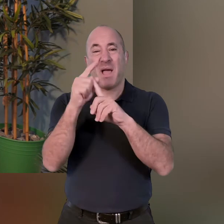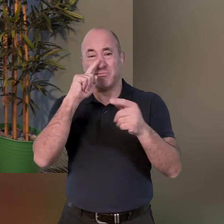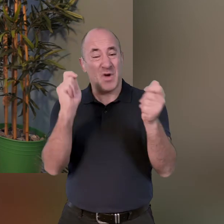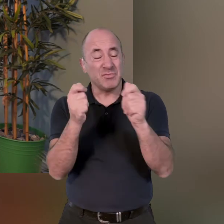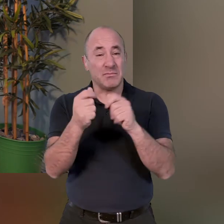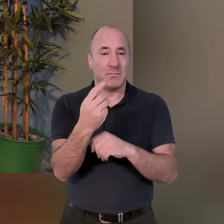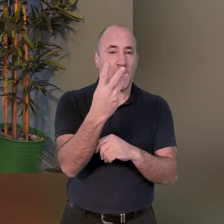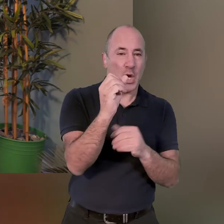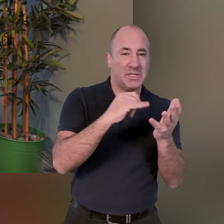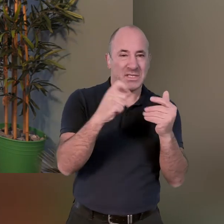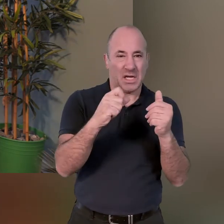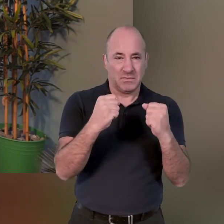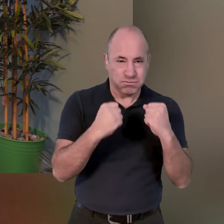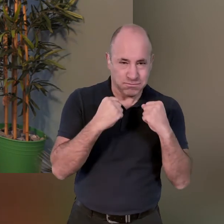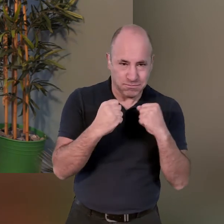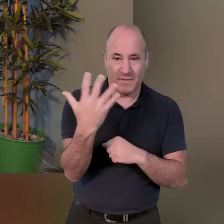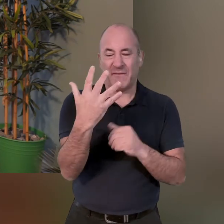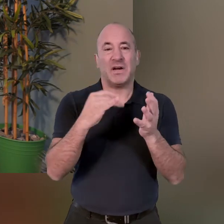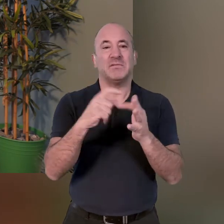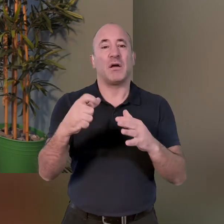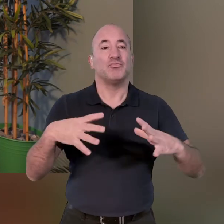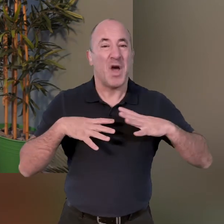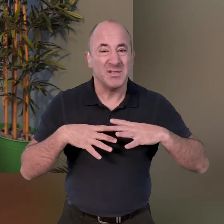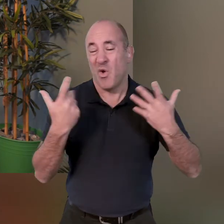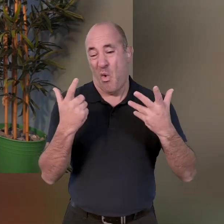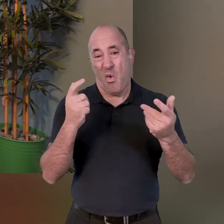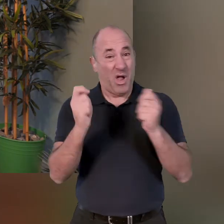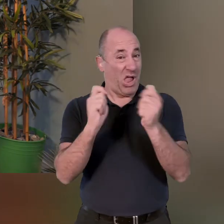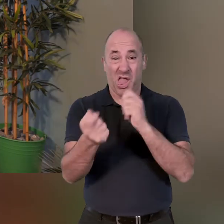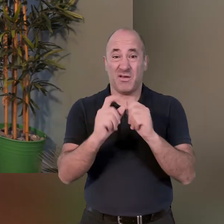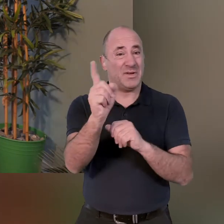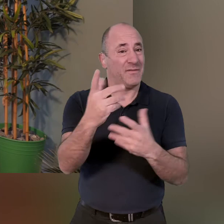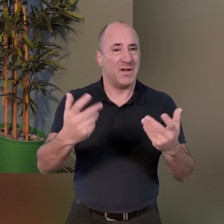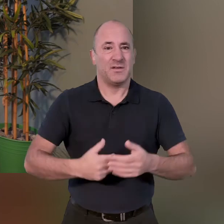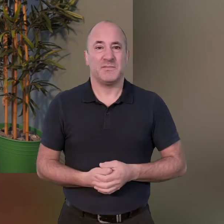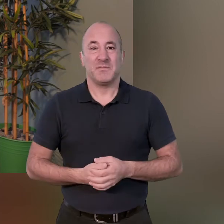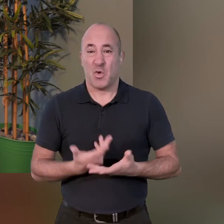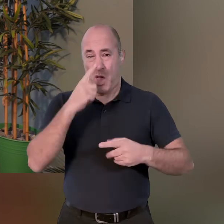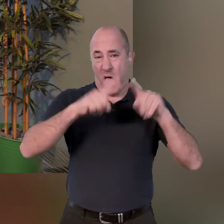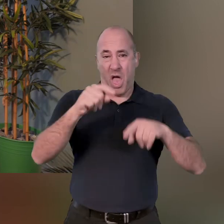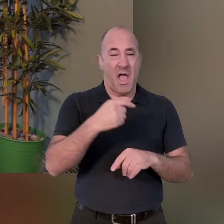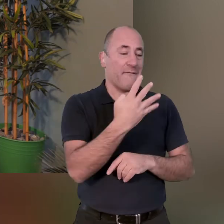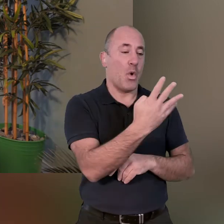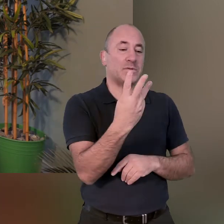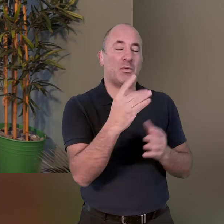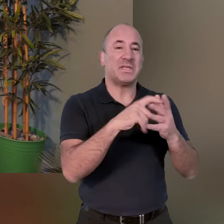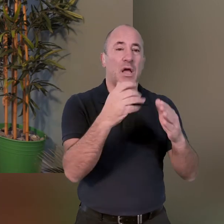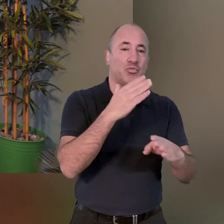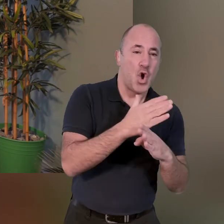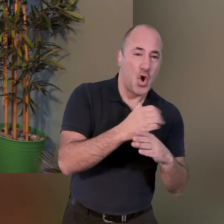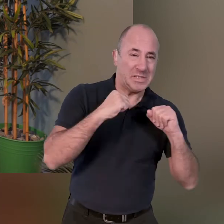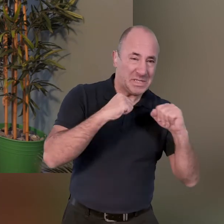30 seconds of work, 15 seconds rest, and you can change it to every second. So you can have random ones like 43 seconds of work